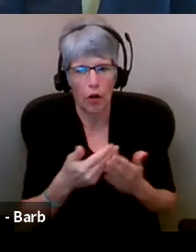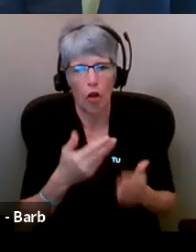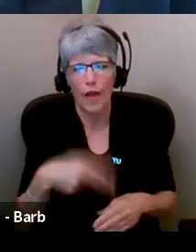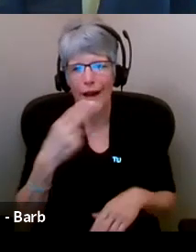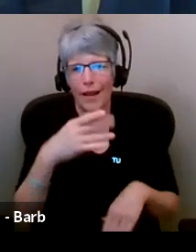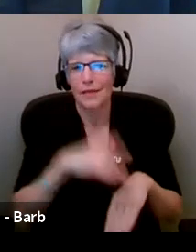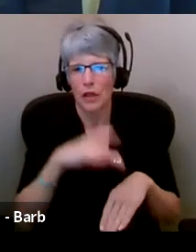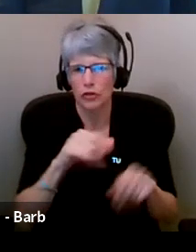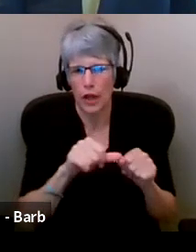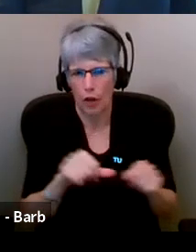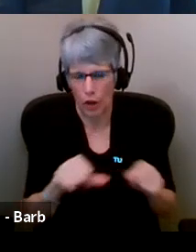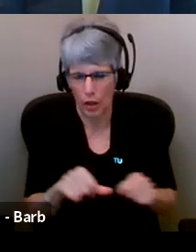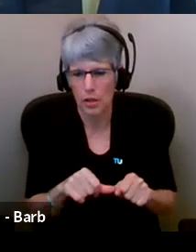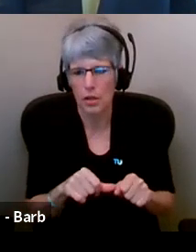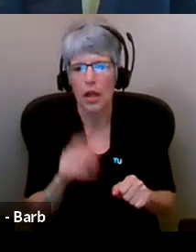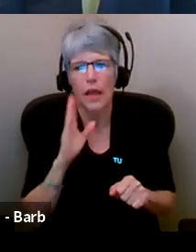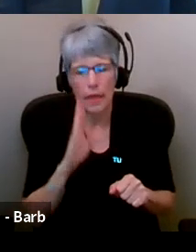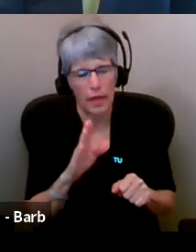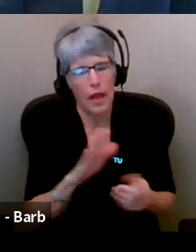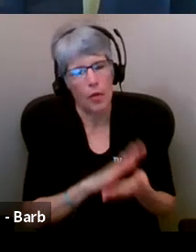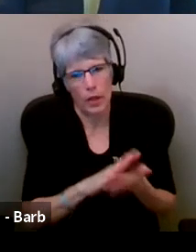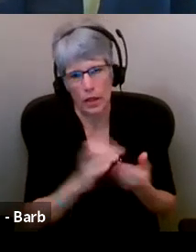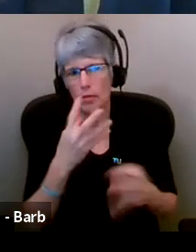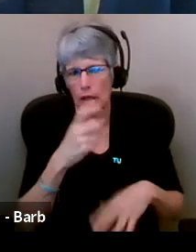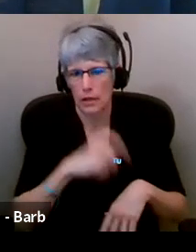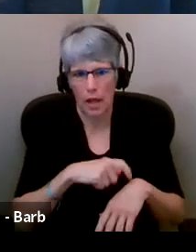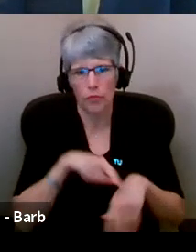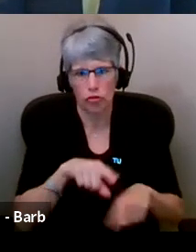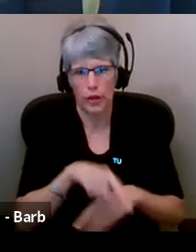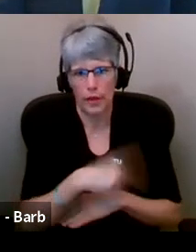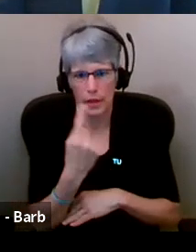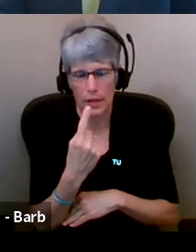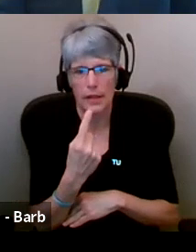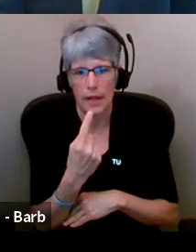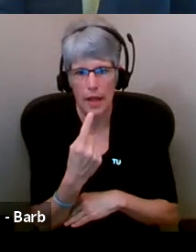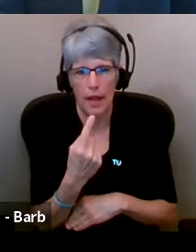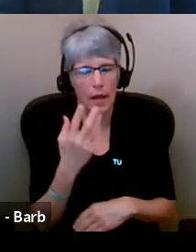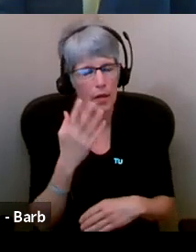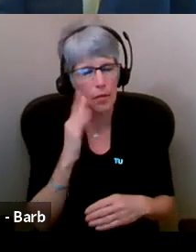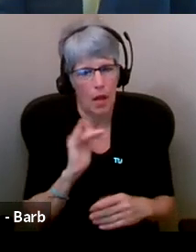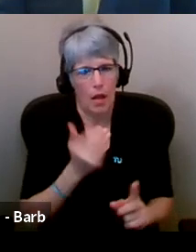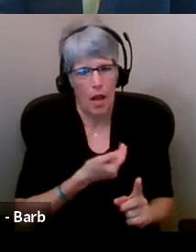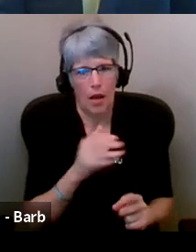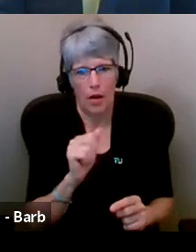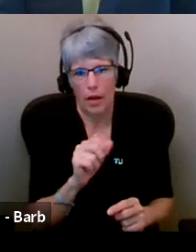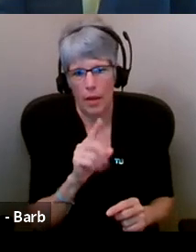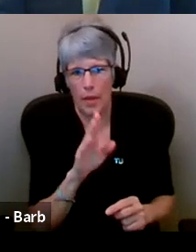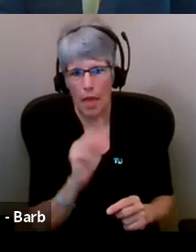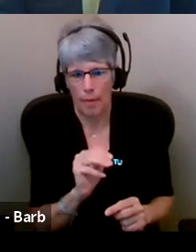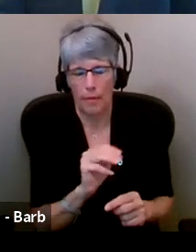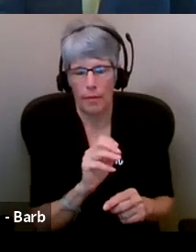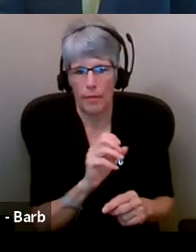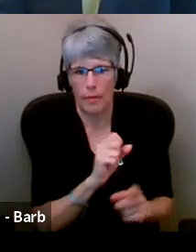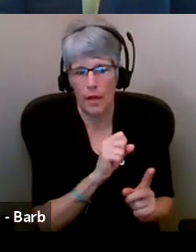those areas will be continued to be cleaned multiple times per day by our very capable ADM staff. In terms of the ventilation